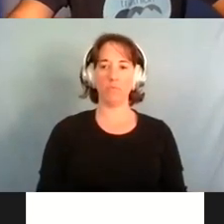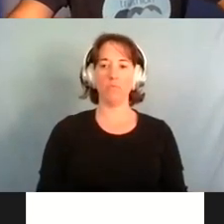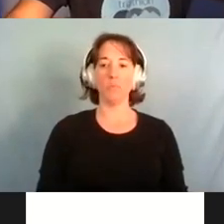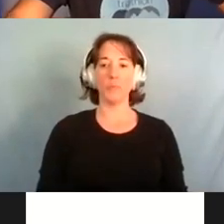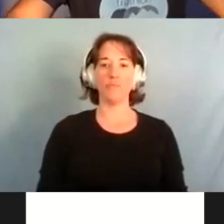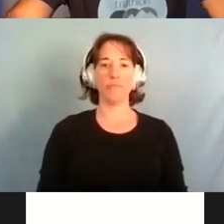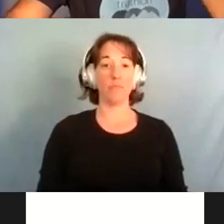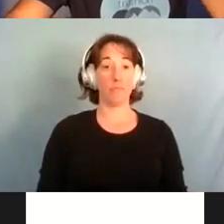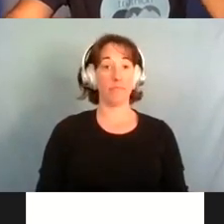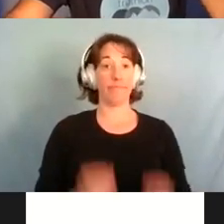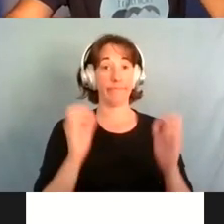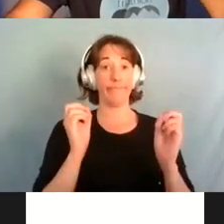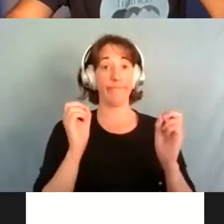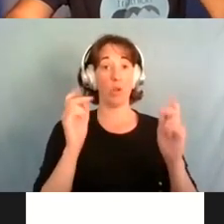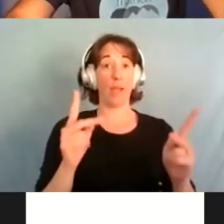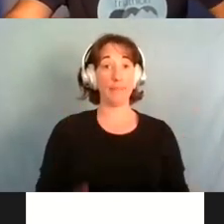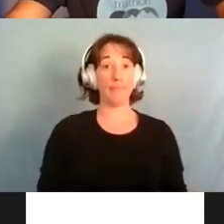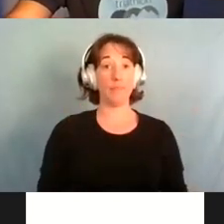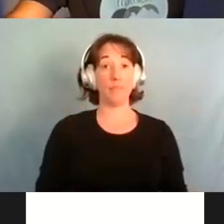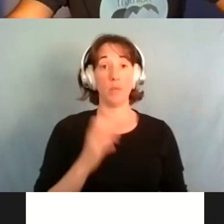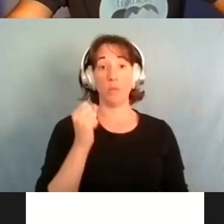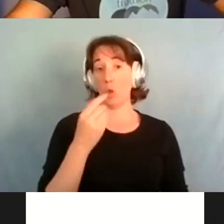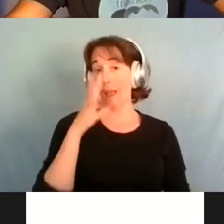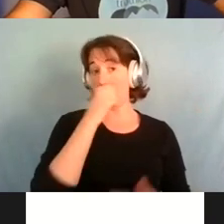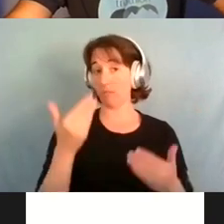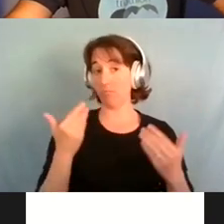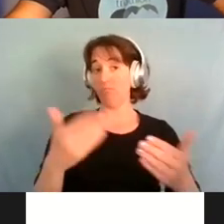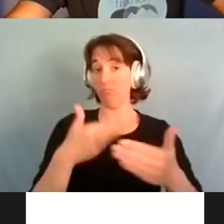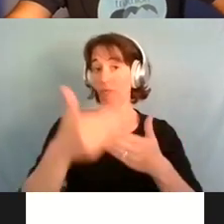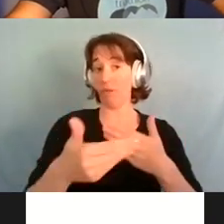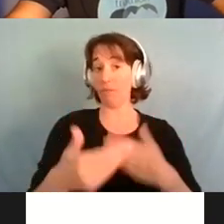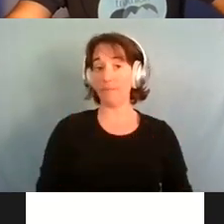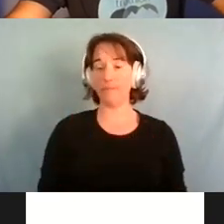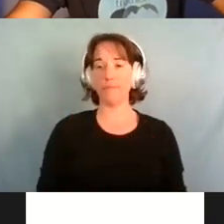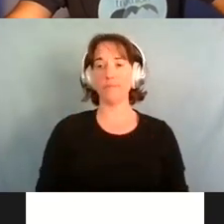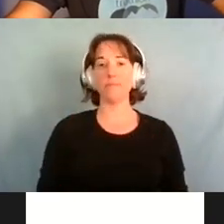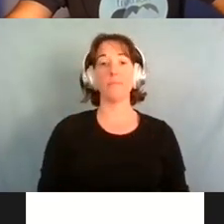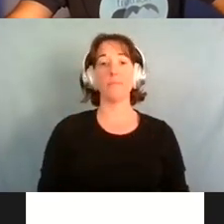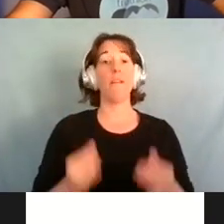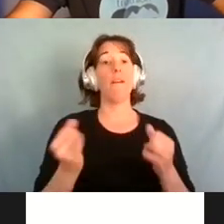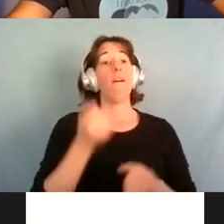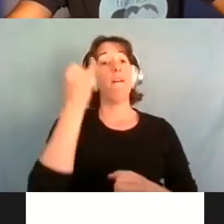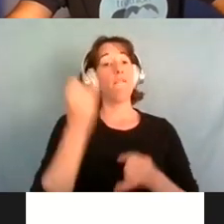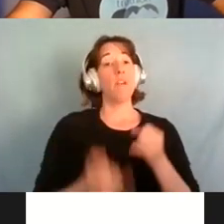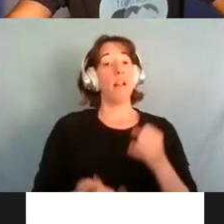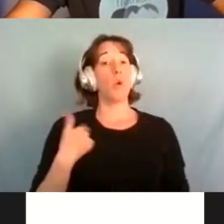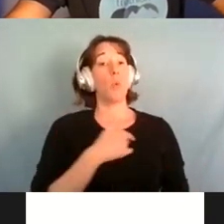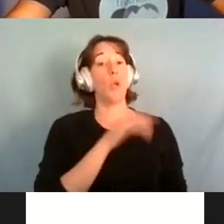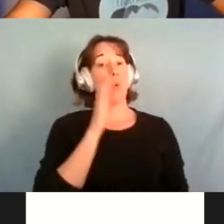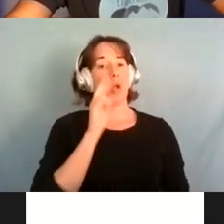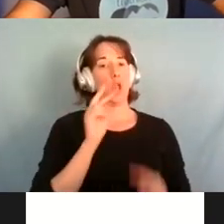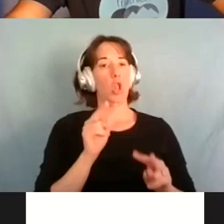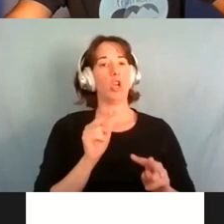Okay. So I guess we can move on. Finally, we're going to look at this pseudocode.